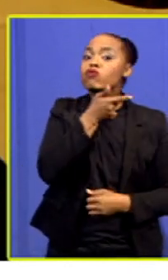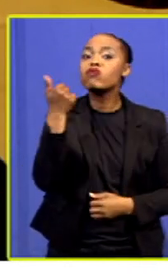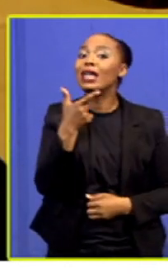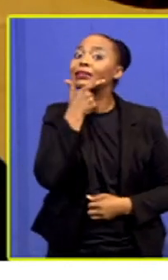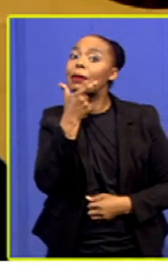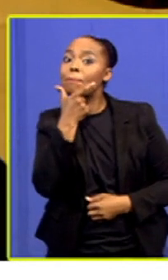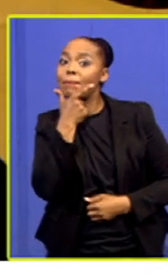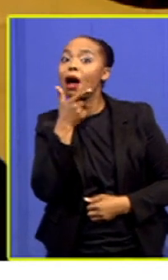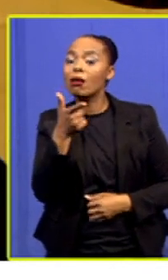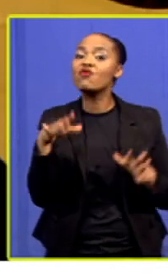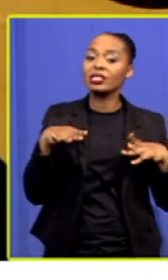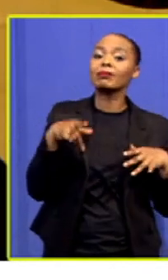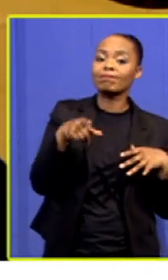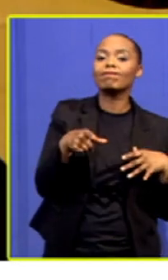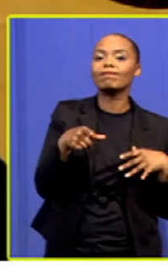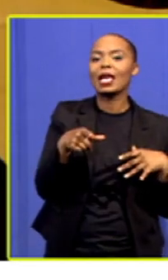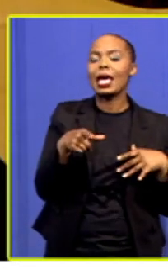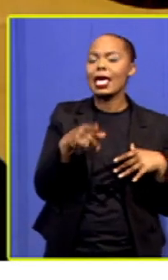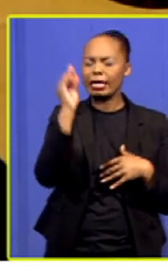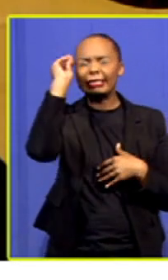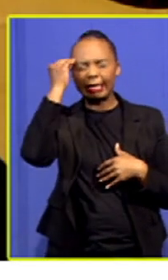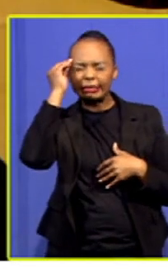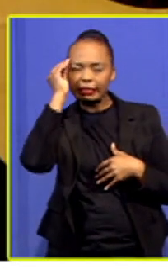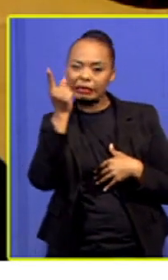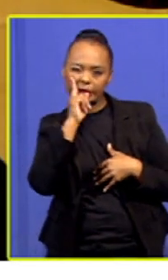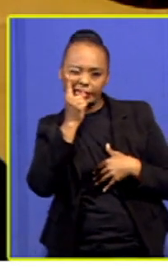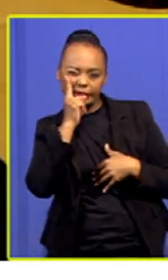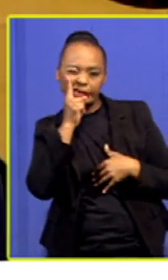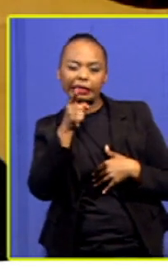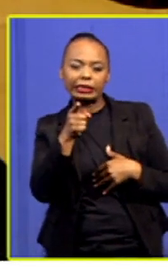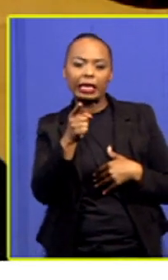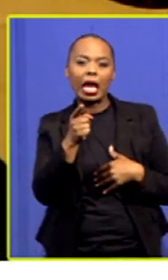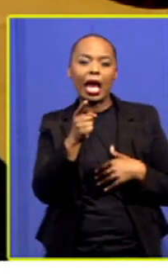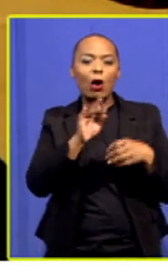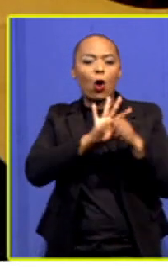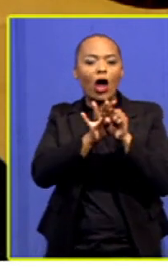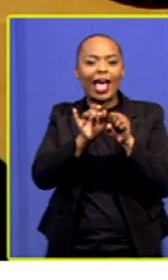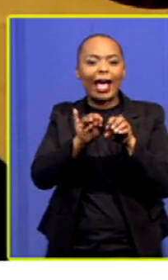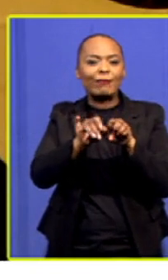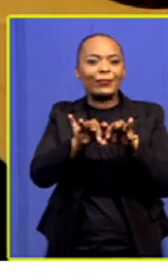quite interesting to sort of monitor, the numbers of, infections